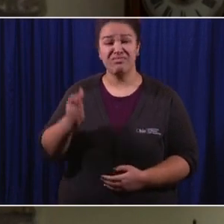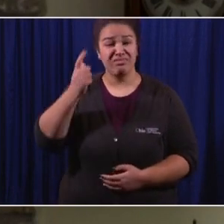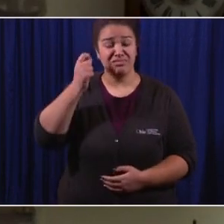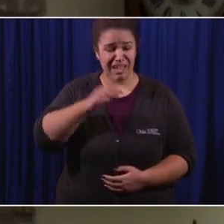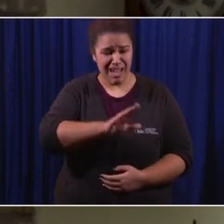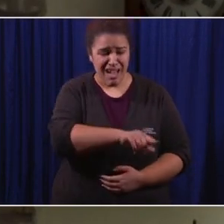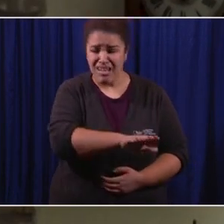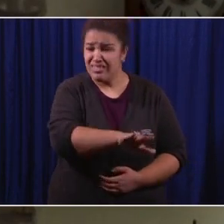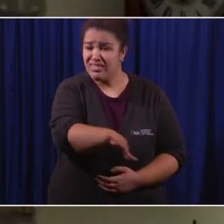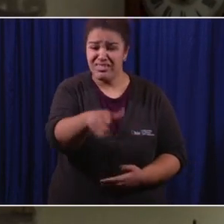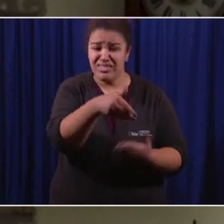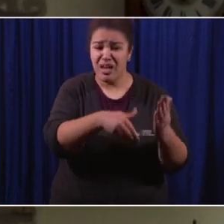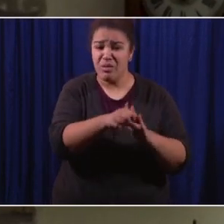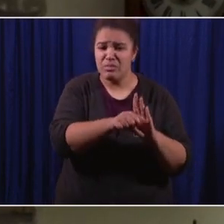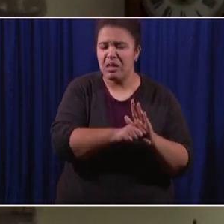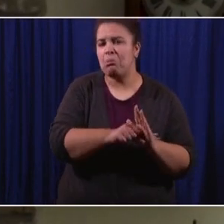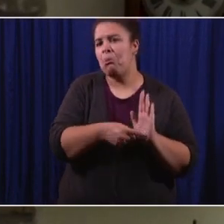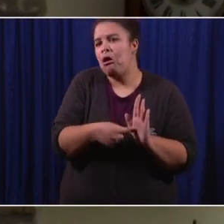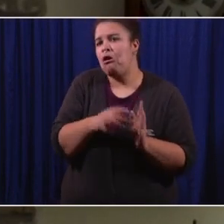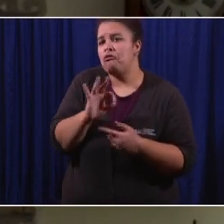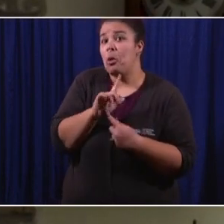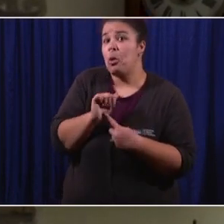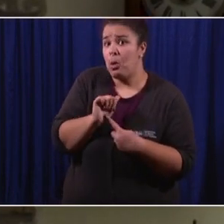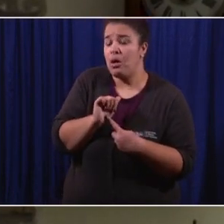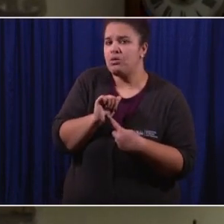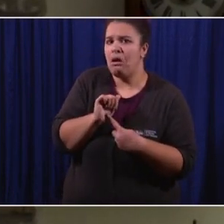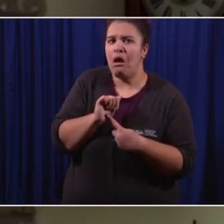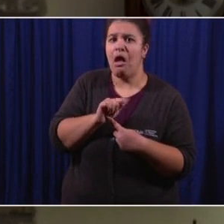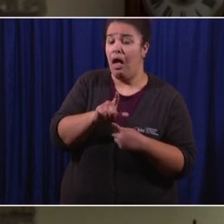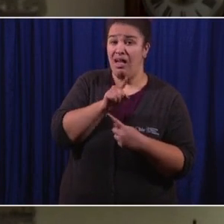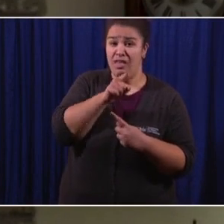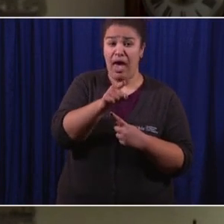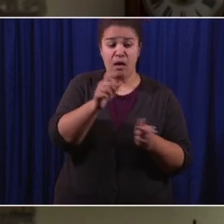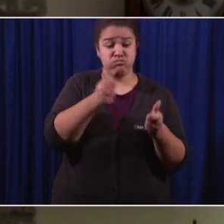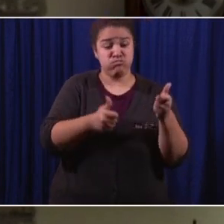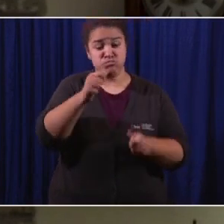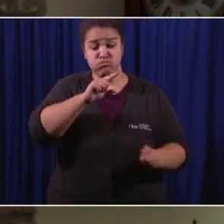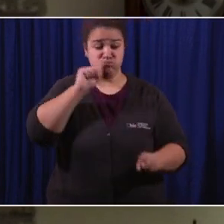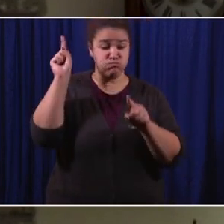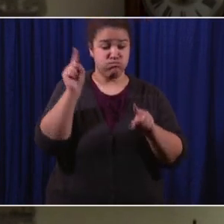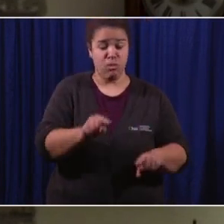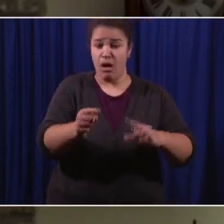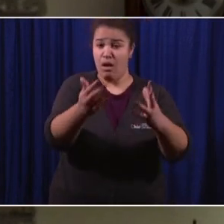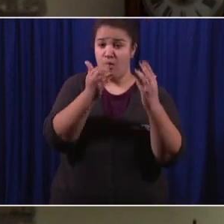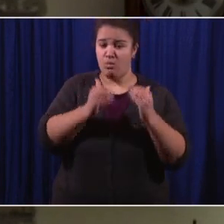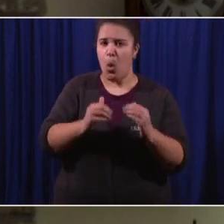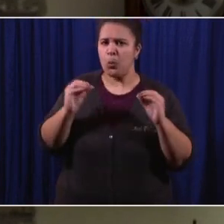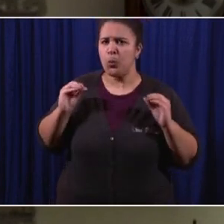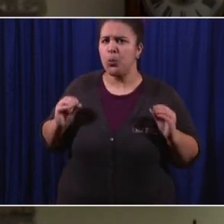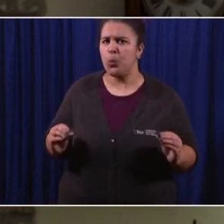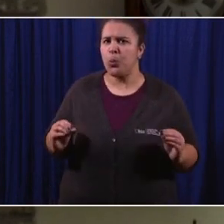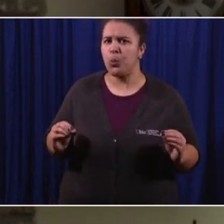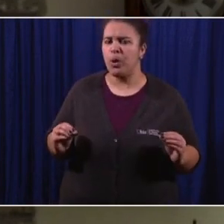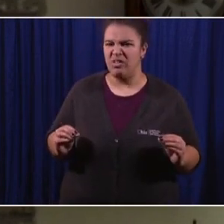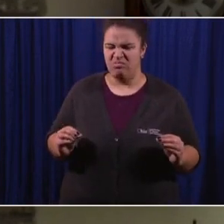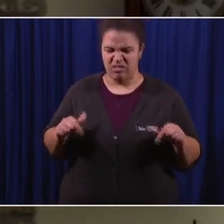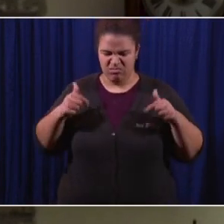stiff restrictions, yet they, the Ohio bars and restaurants, have to continue